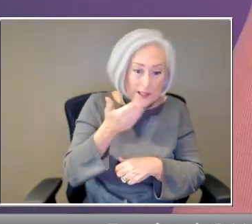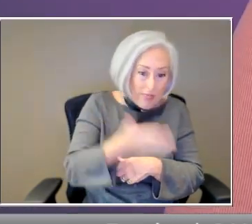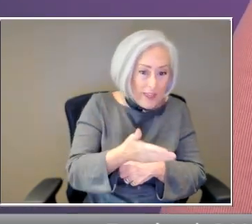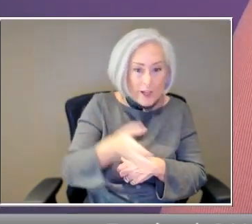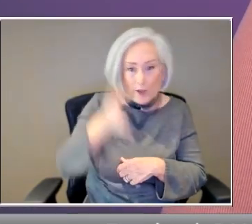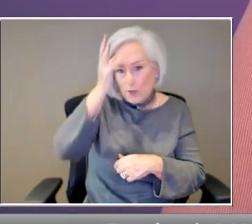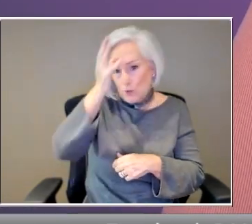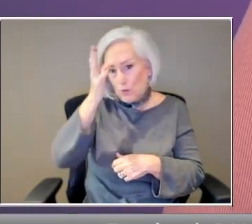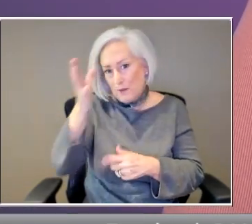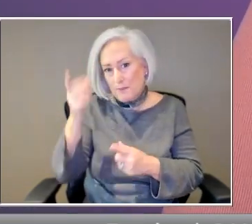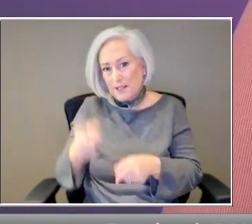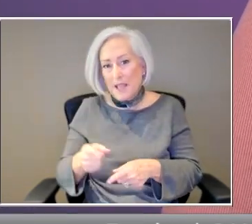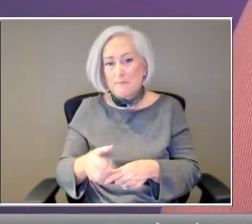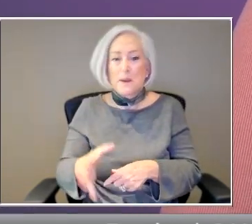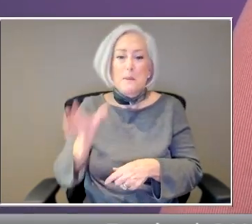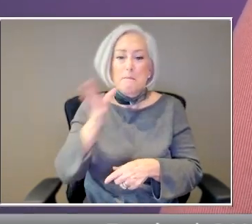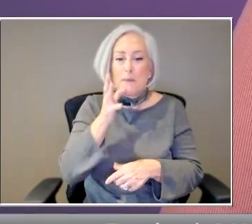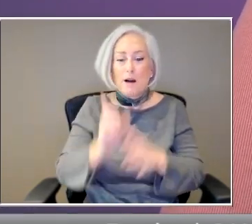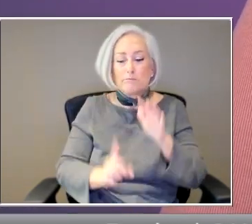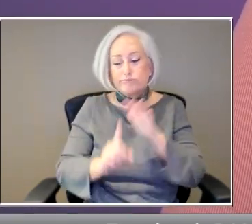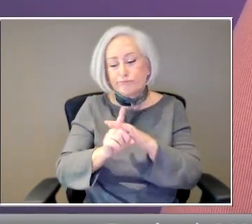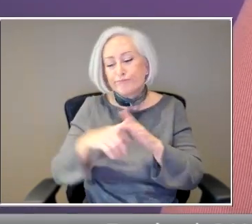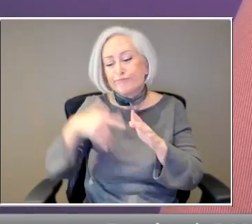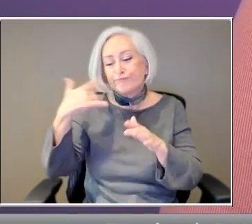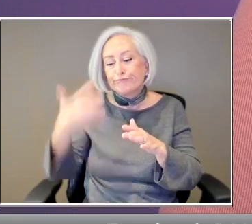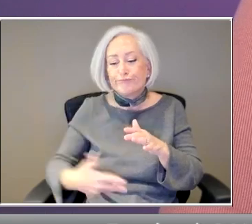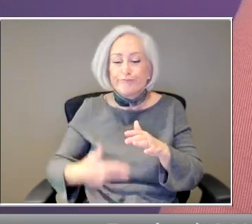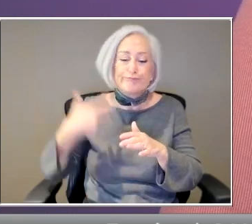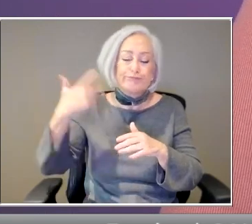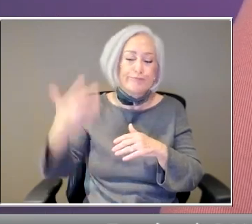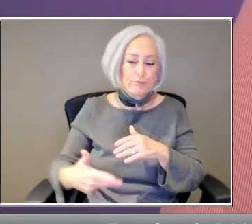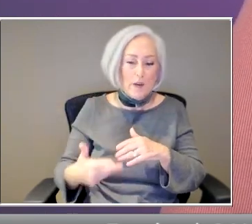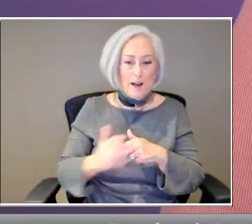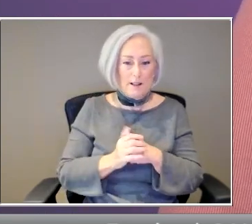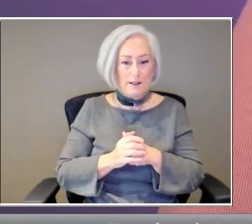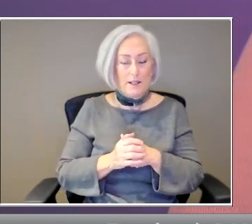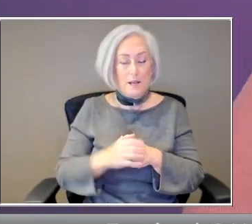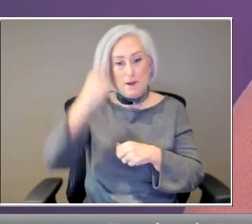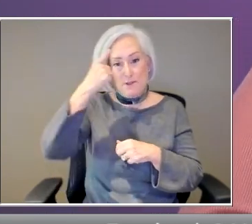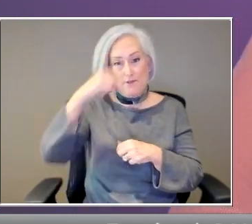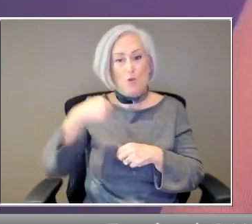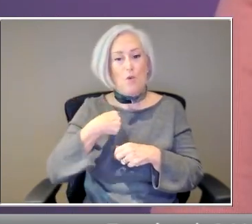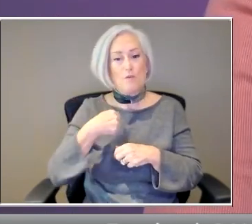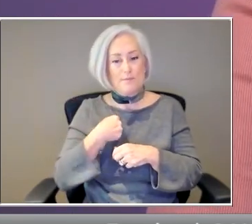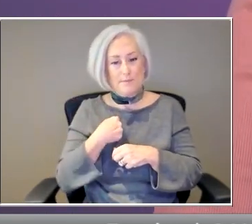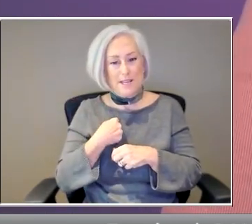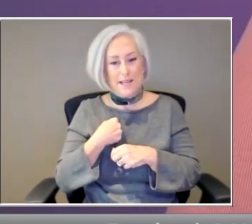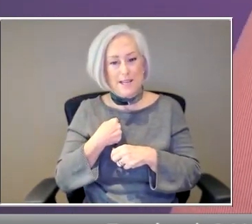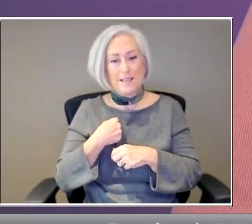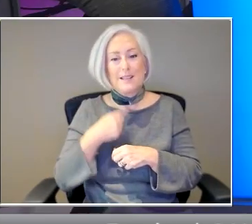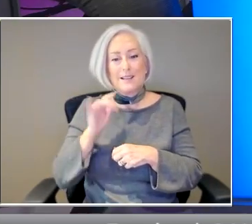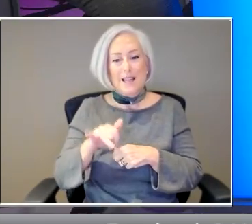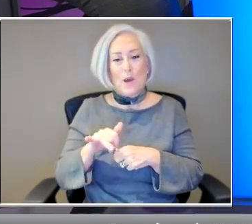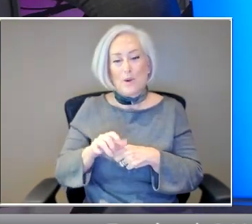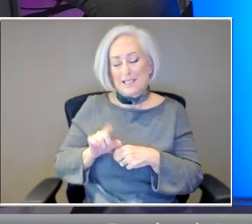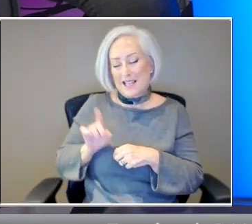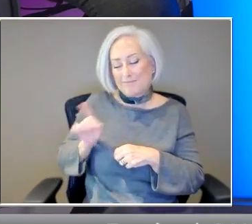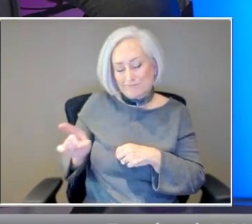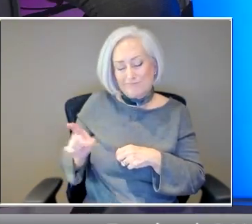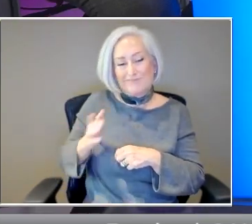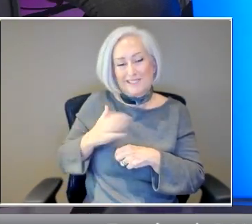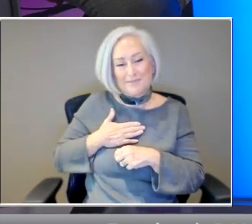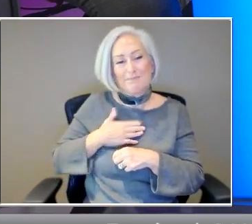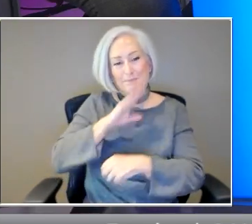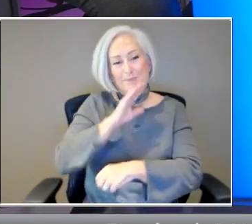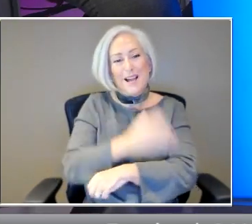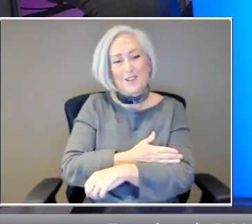a couple times, but that was to me, like this is my daughter. Yes. Oh, that's so